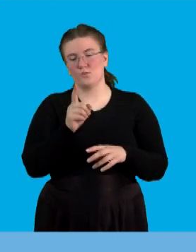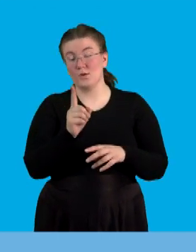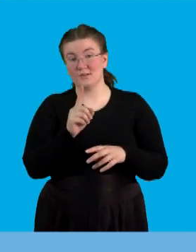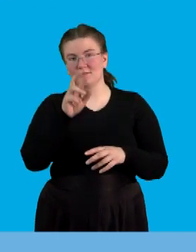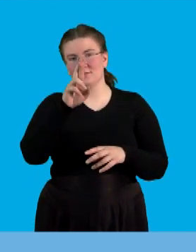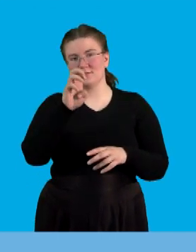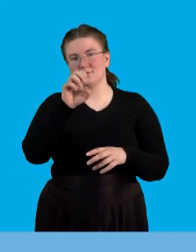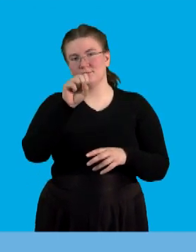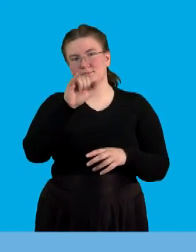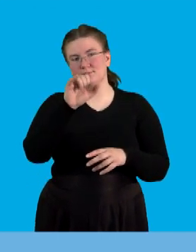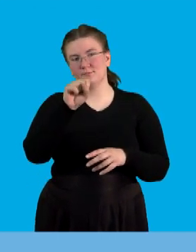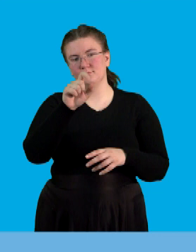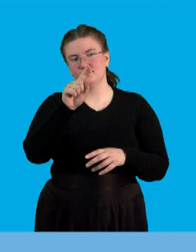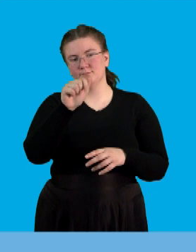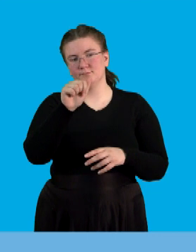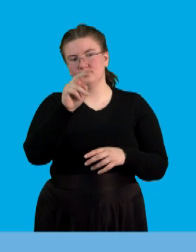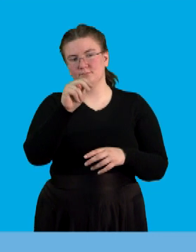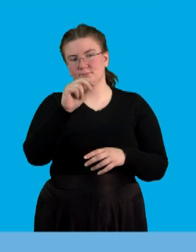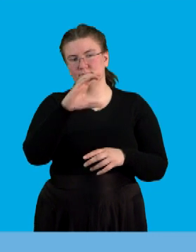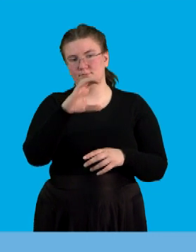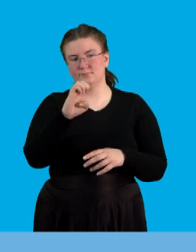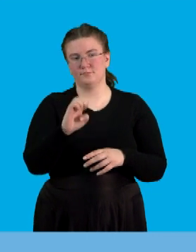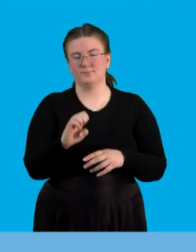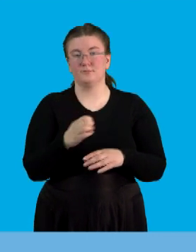called resistance.